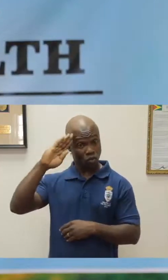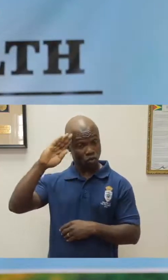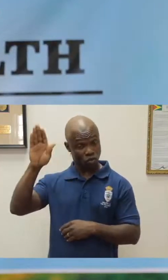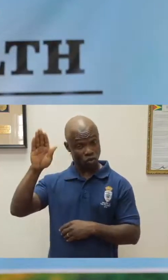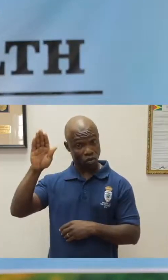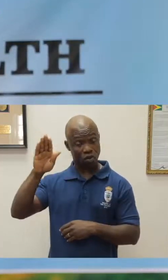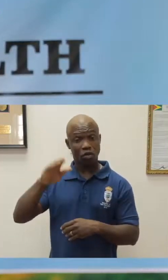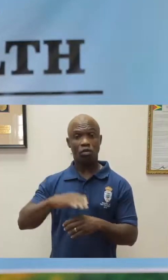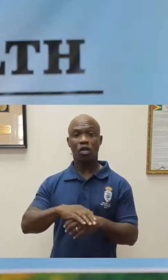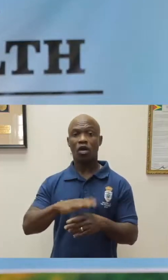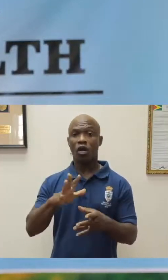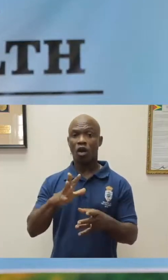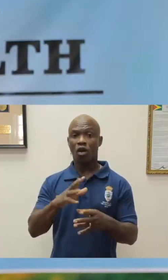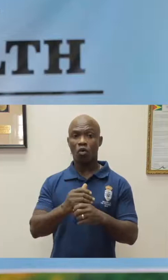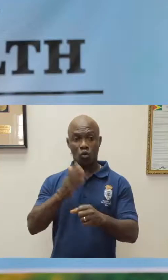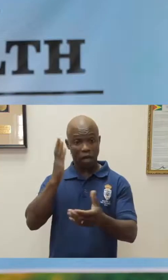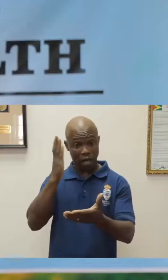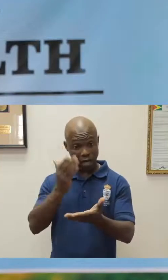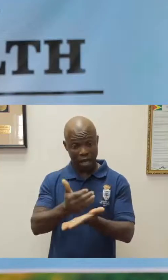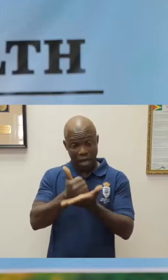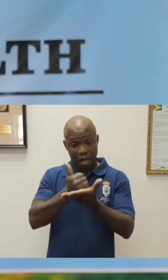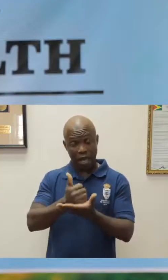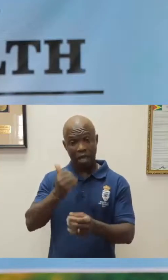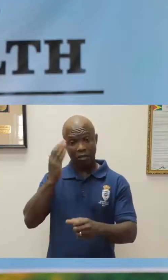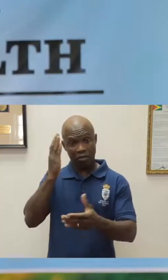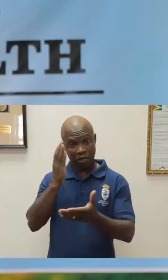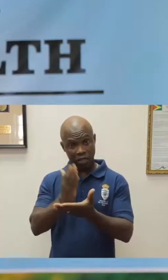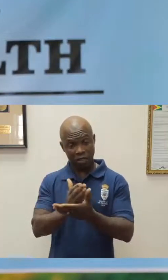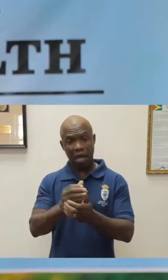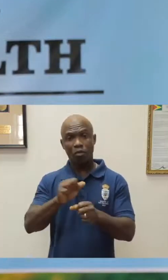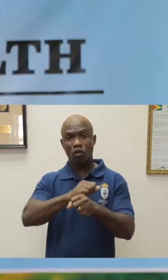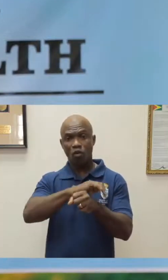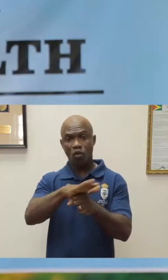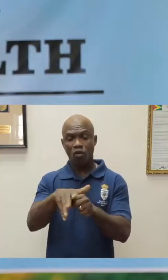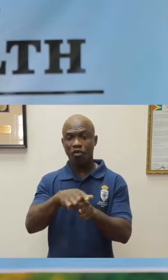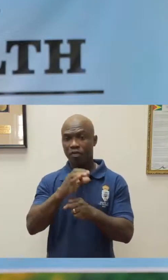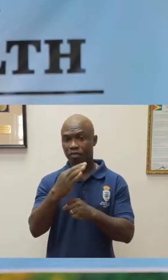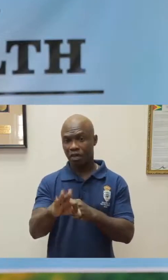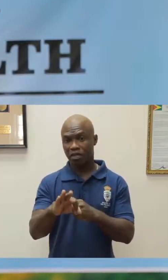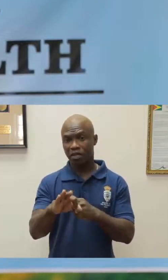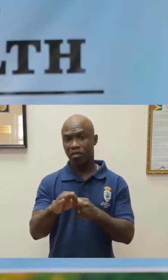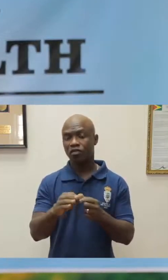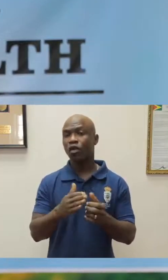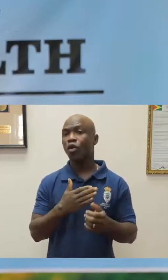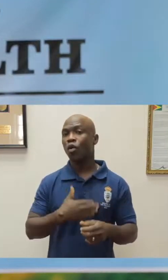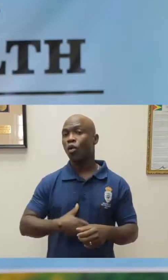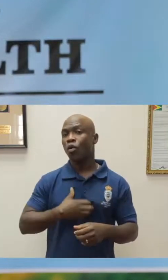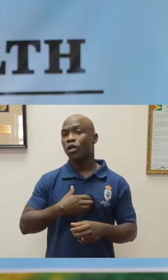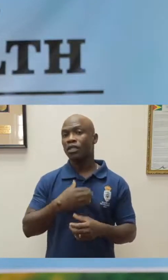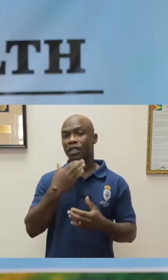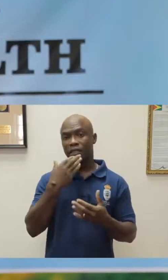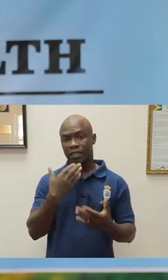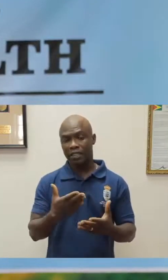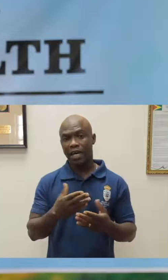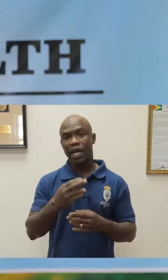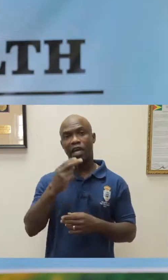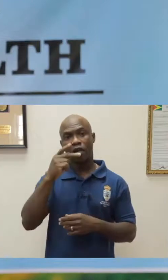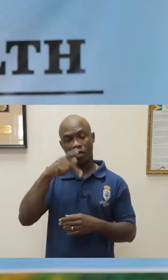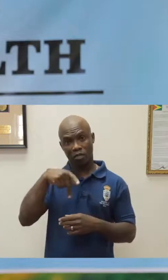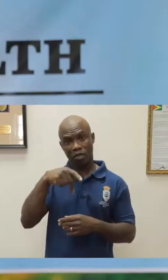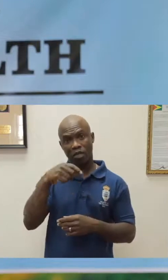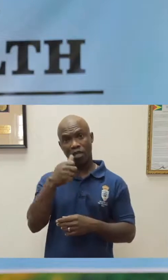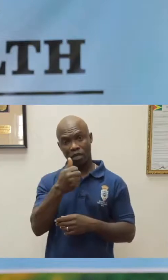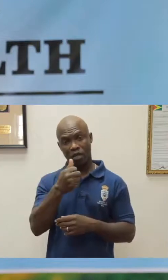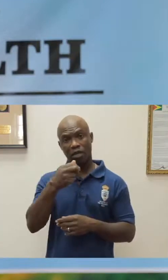heroes of the war against COVID-19. We also wish to thank PAHO for hosting